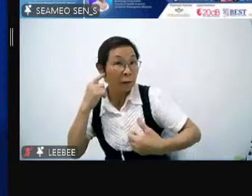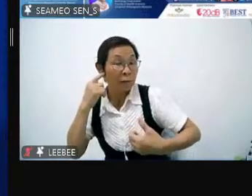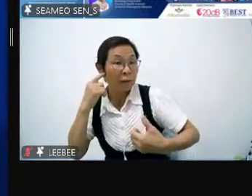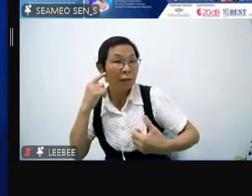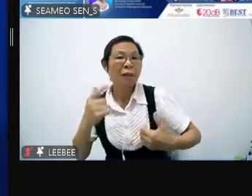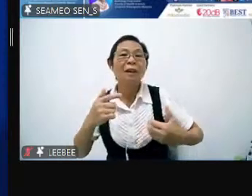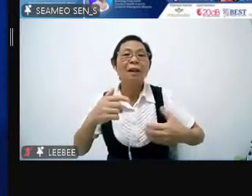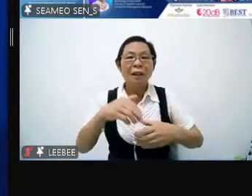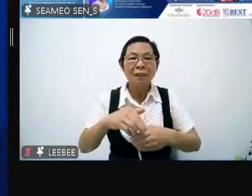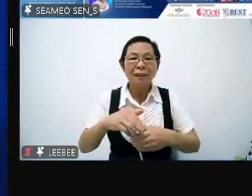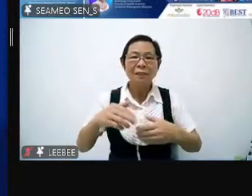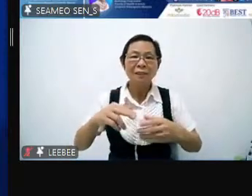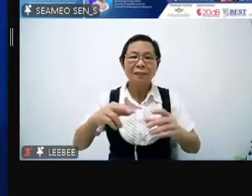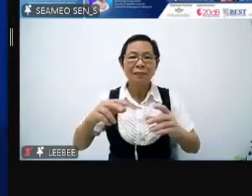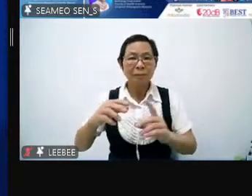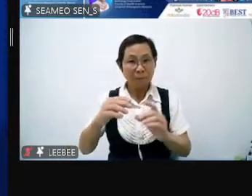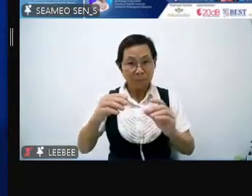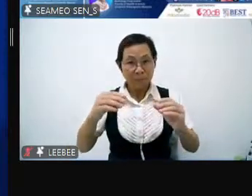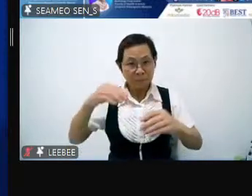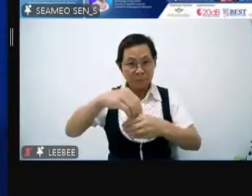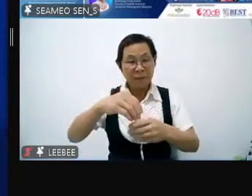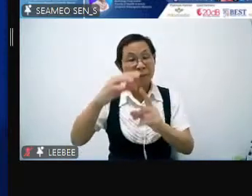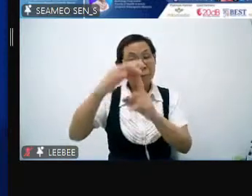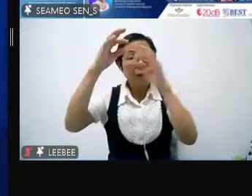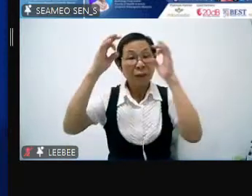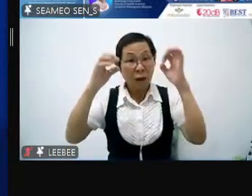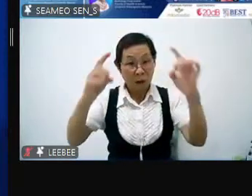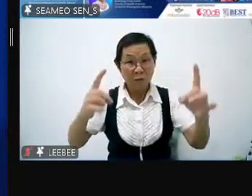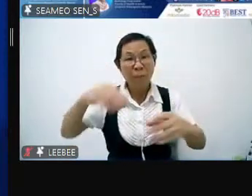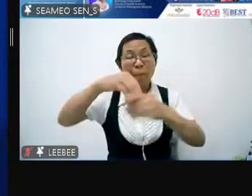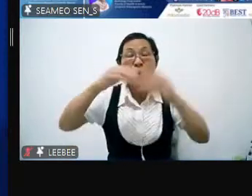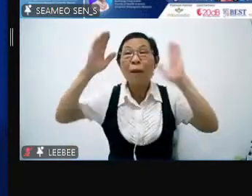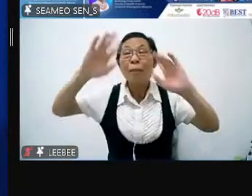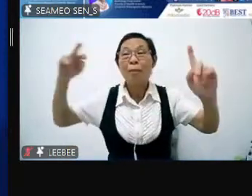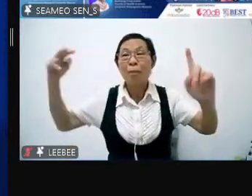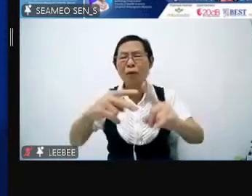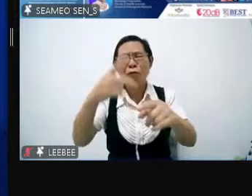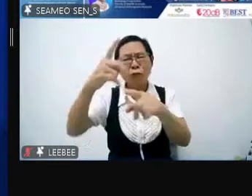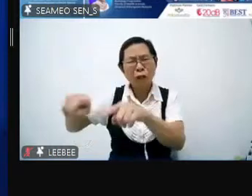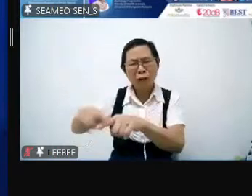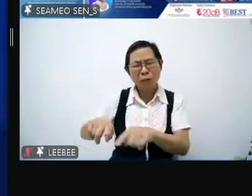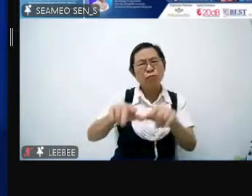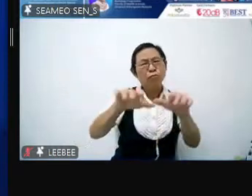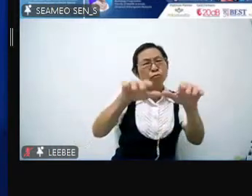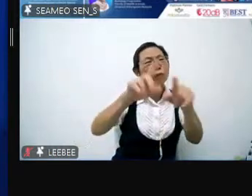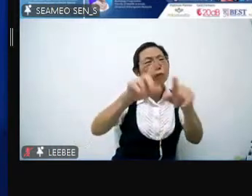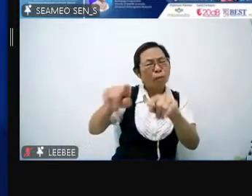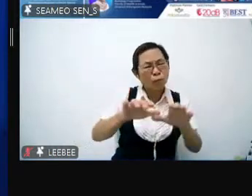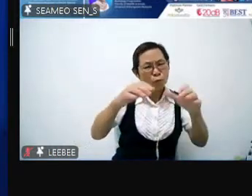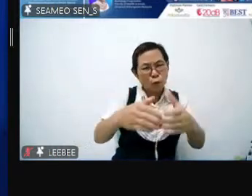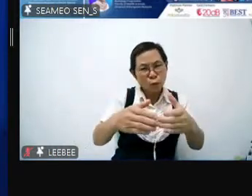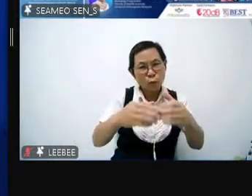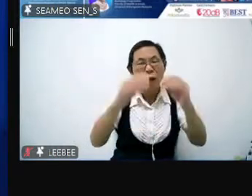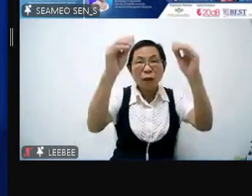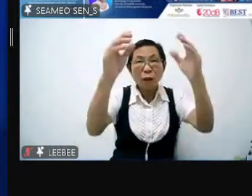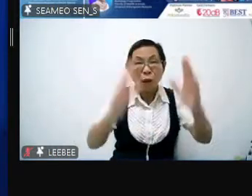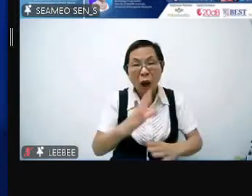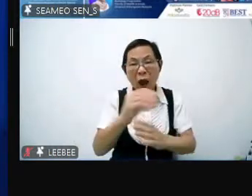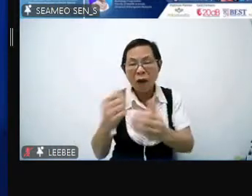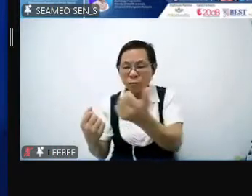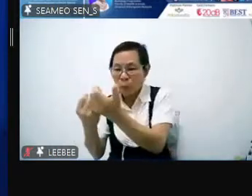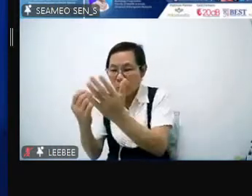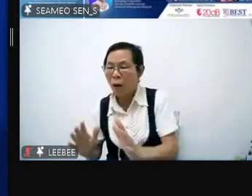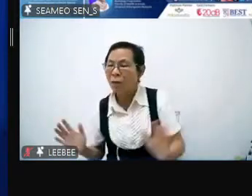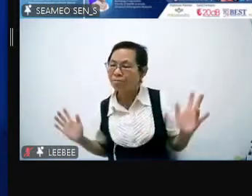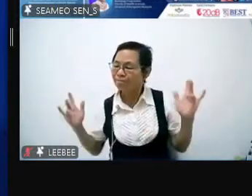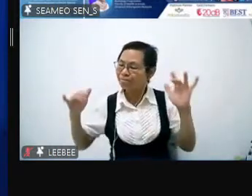Perspective. It is truly an honor to have such a diverse group of professionals, educators and advocates coming together to discuss